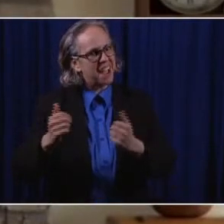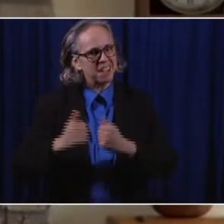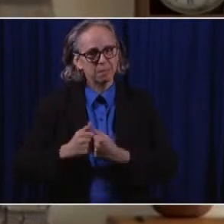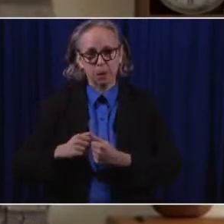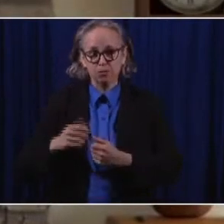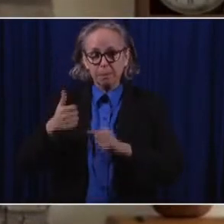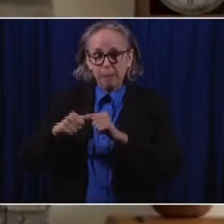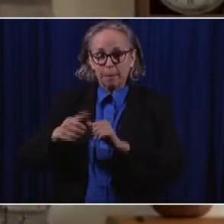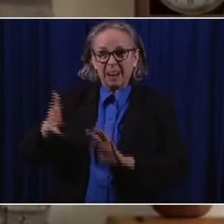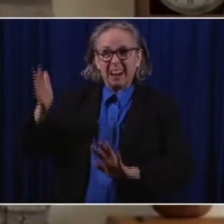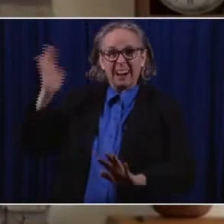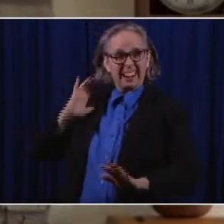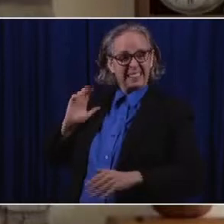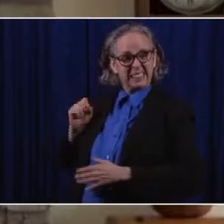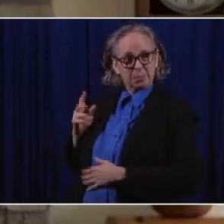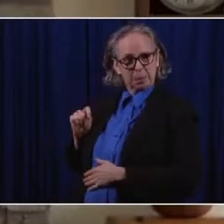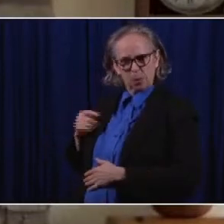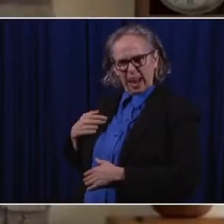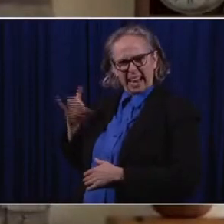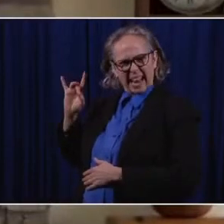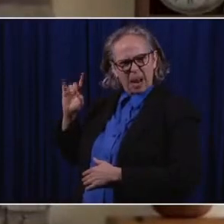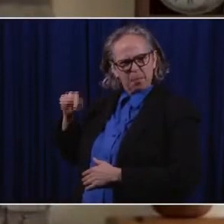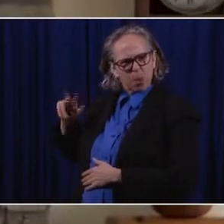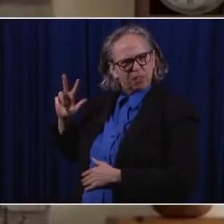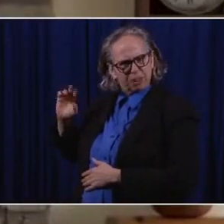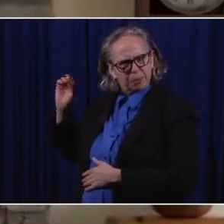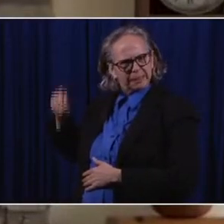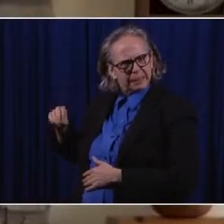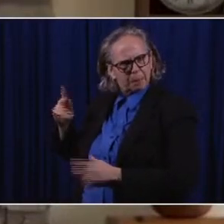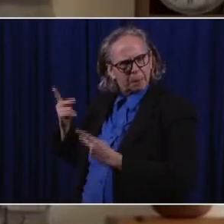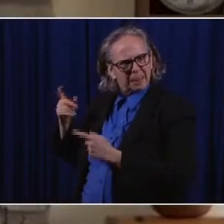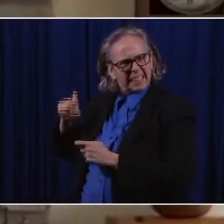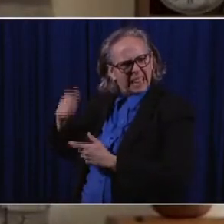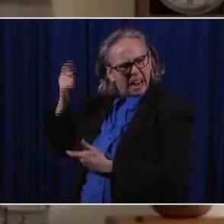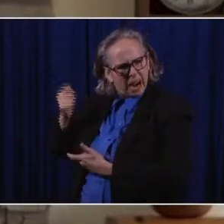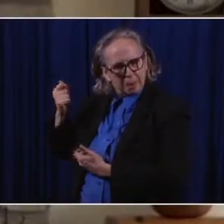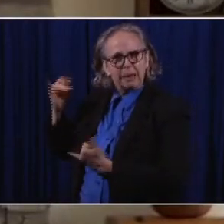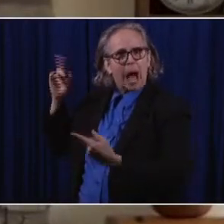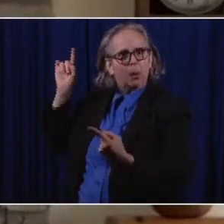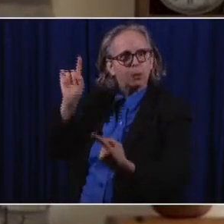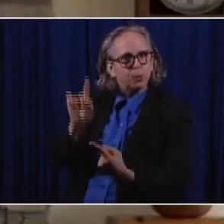8.3%. So we're certainly headed in the right direction.